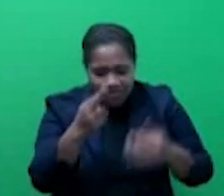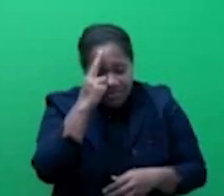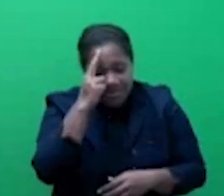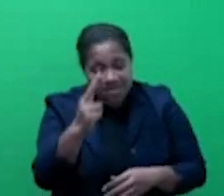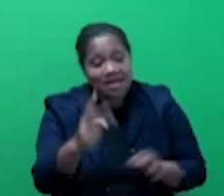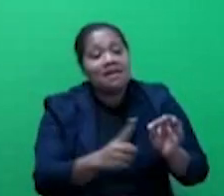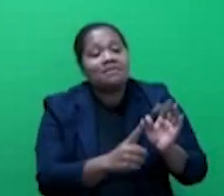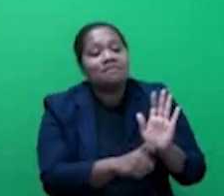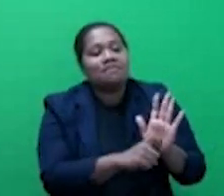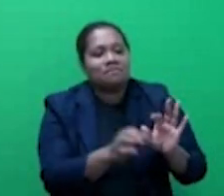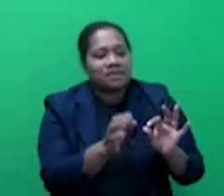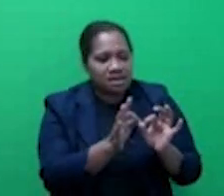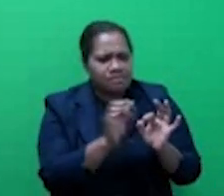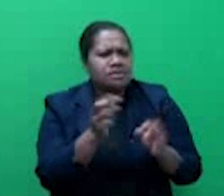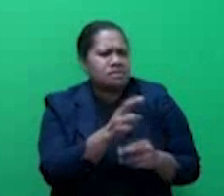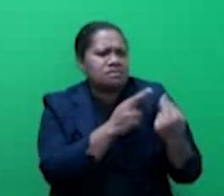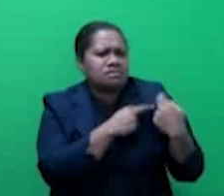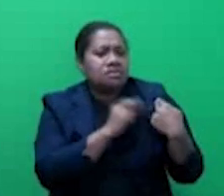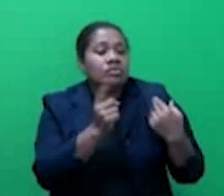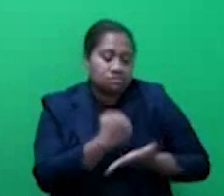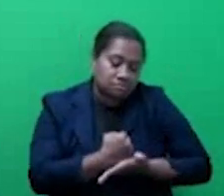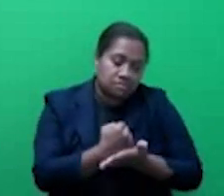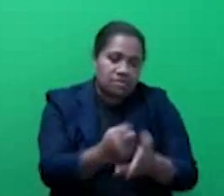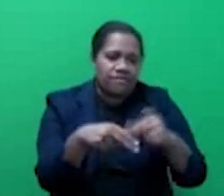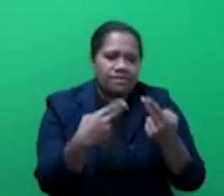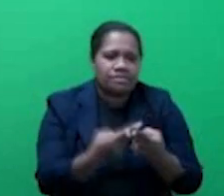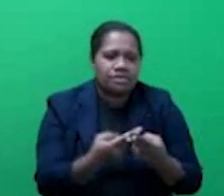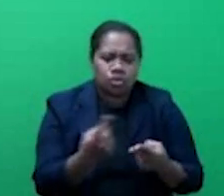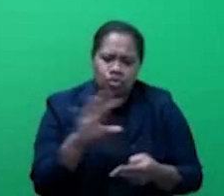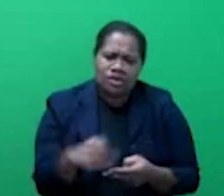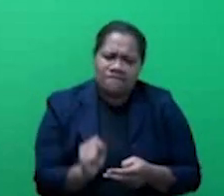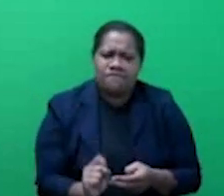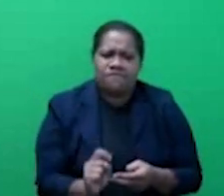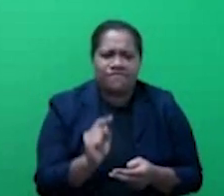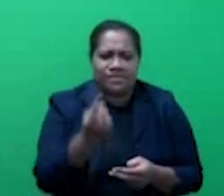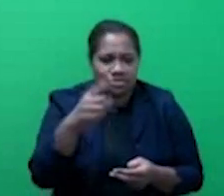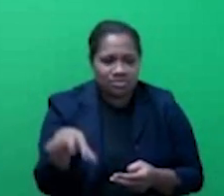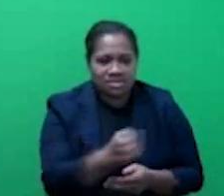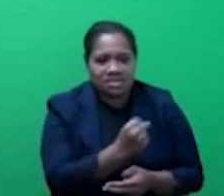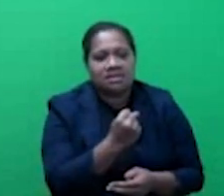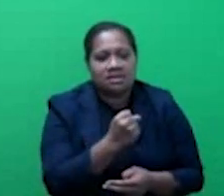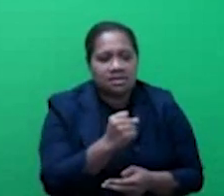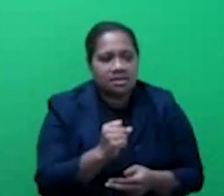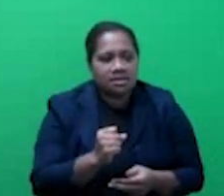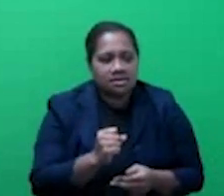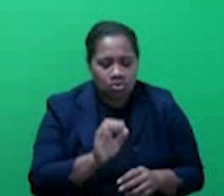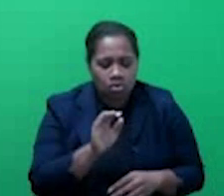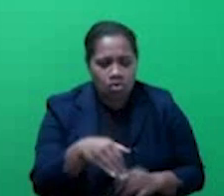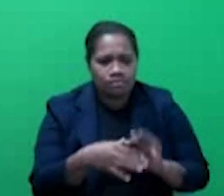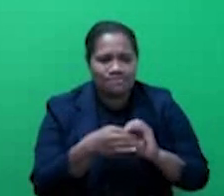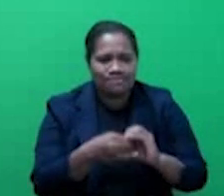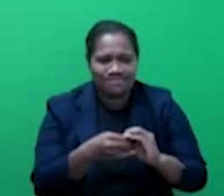PRB's role is to assist those families who take the first step towards home ownership by providing them subsidized rental